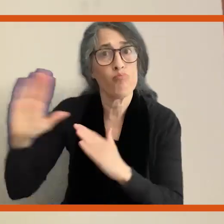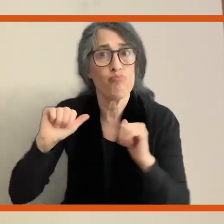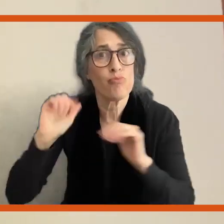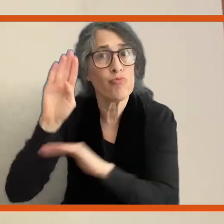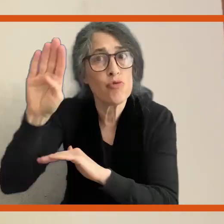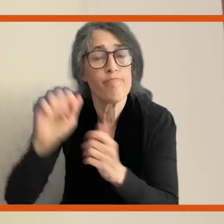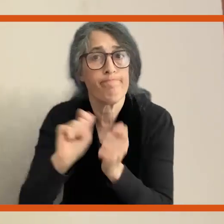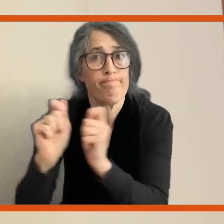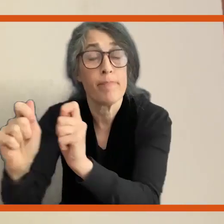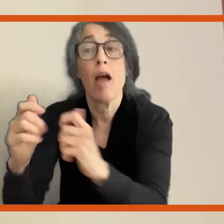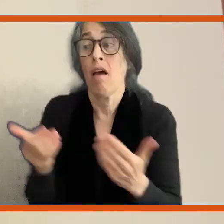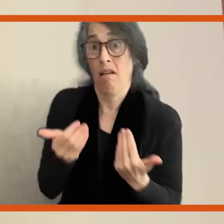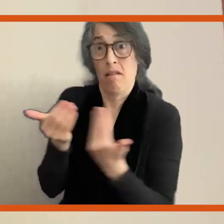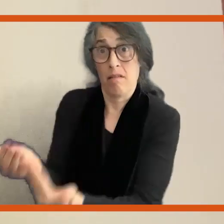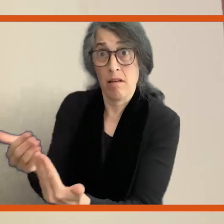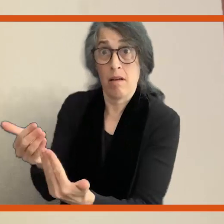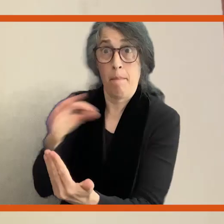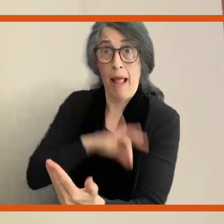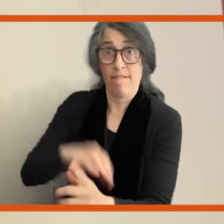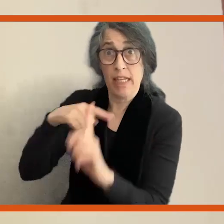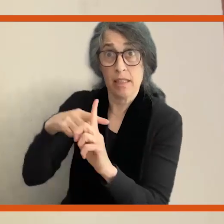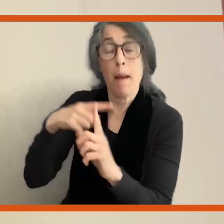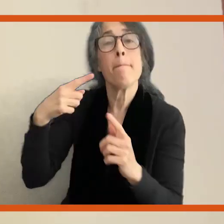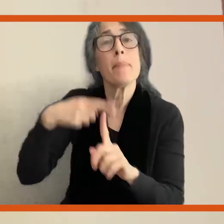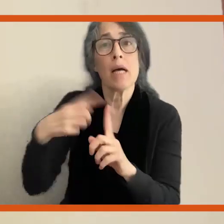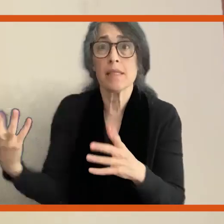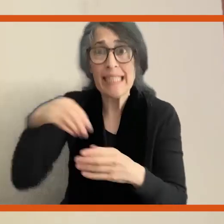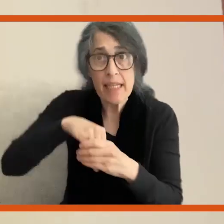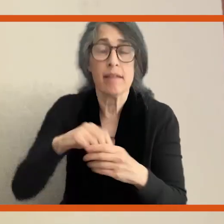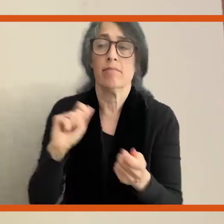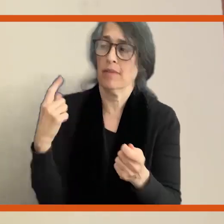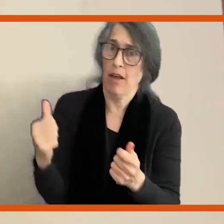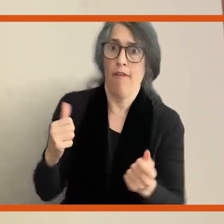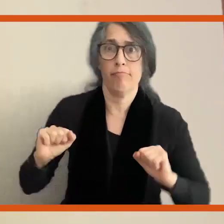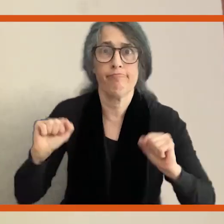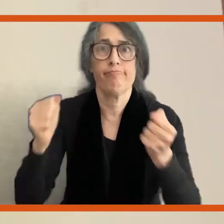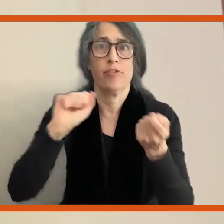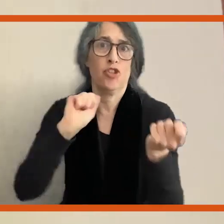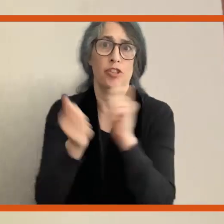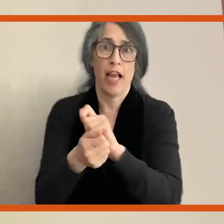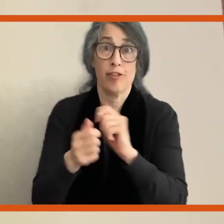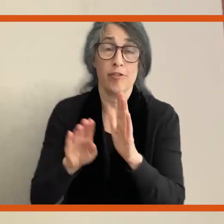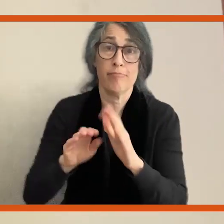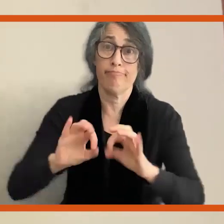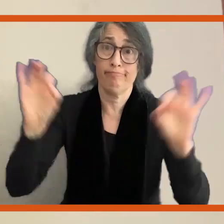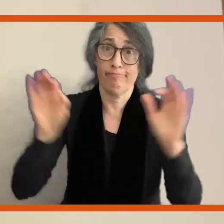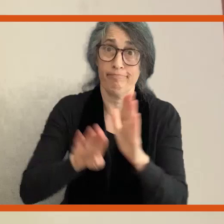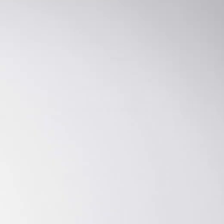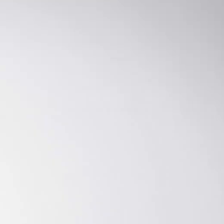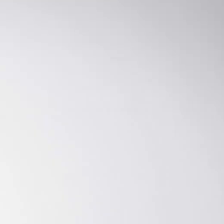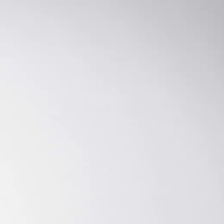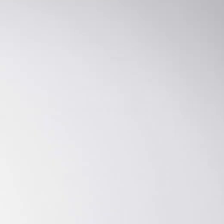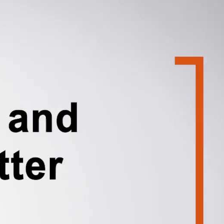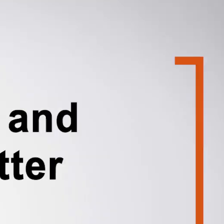disabilities in decision-making that affects them, not only as beneficiaries, but also as agents for